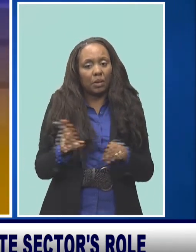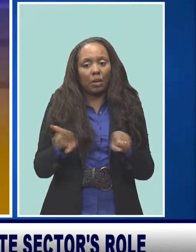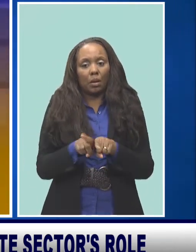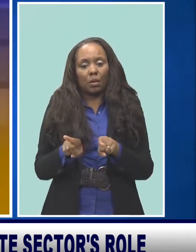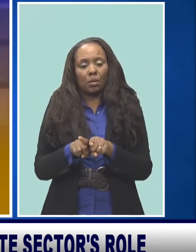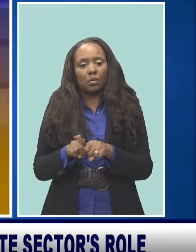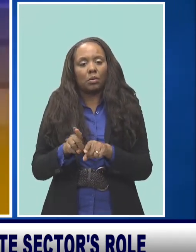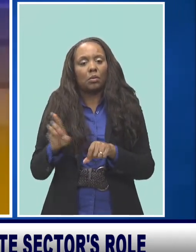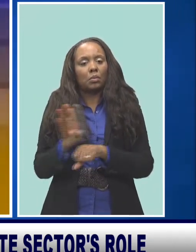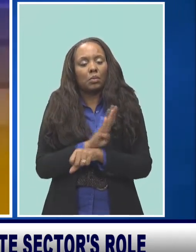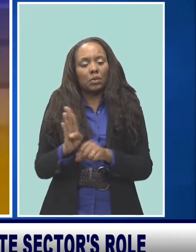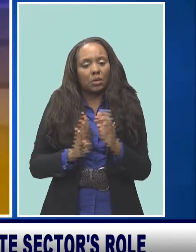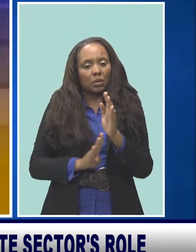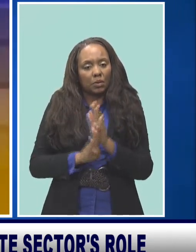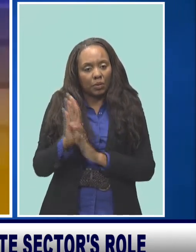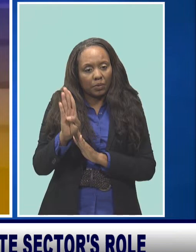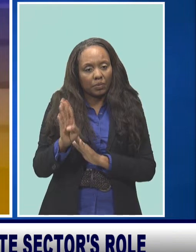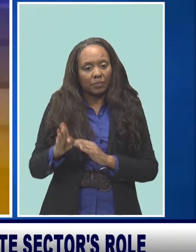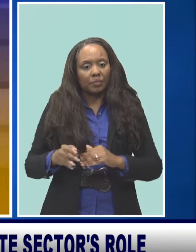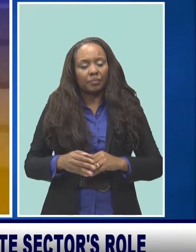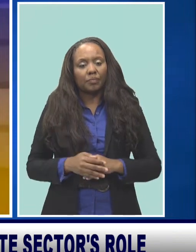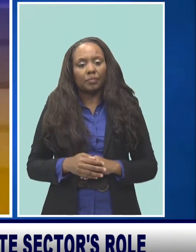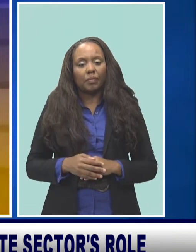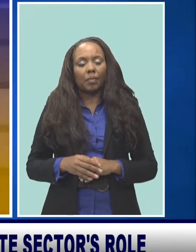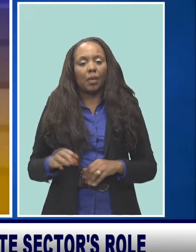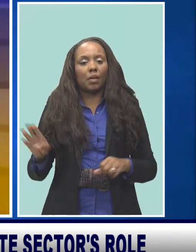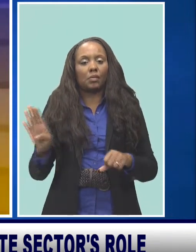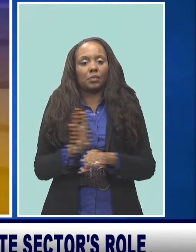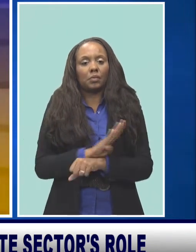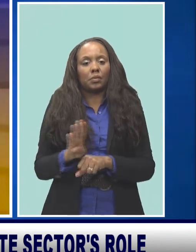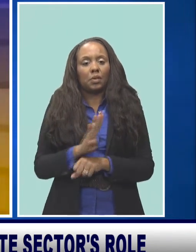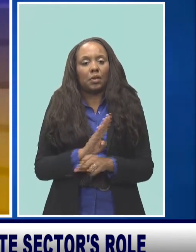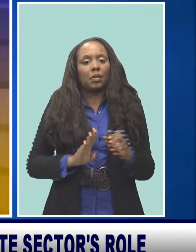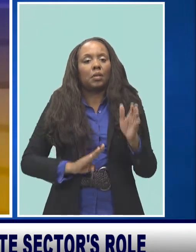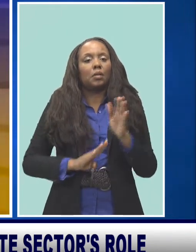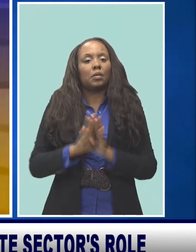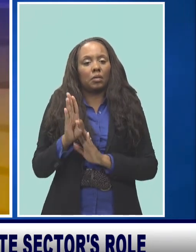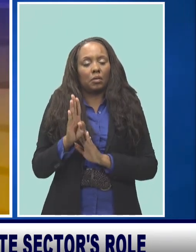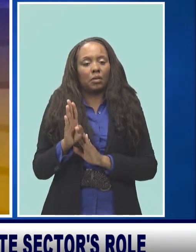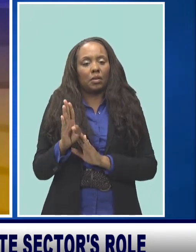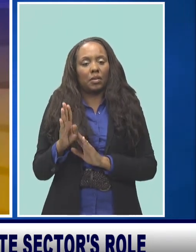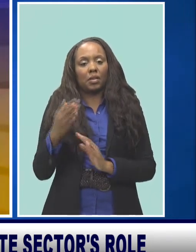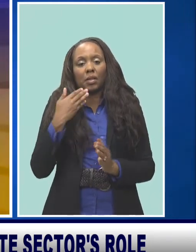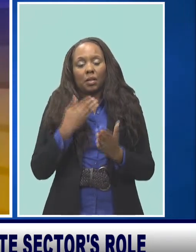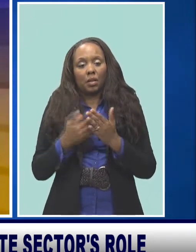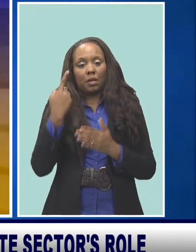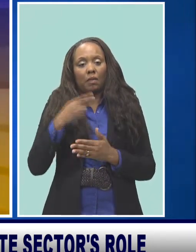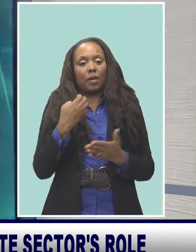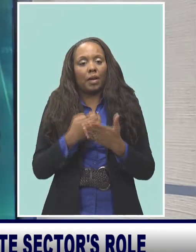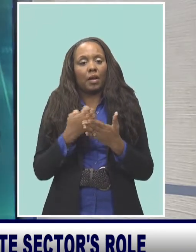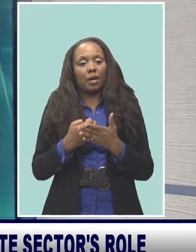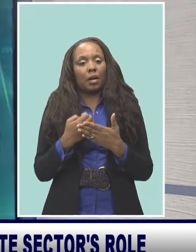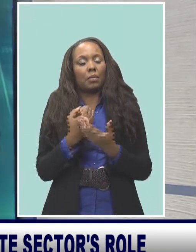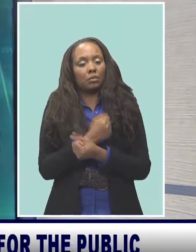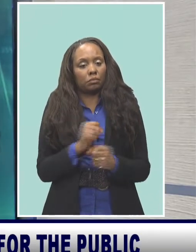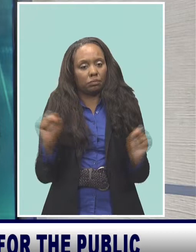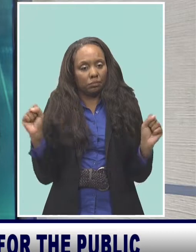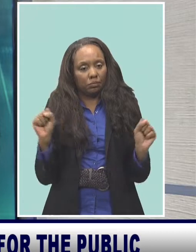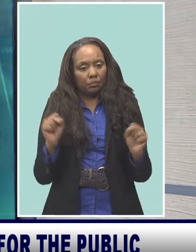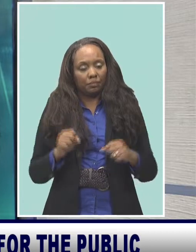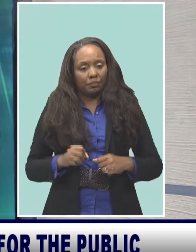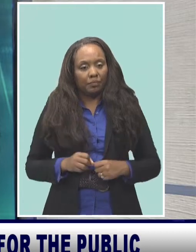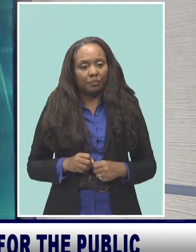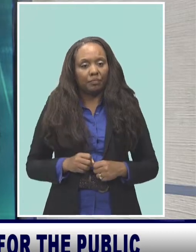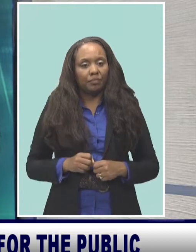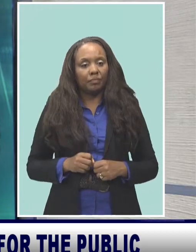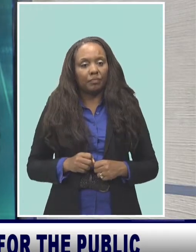business growth. And this business growth really is where economic recovery is going to come from.